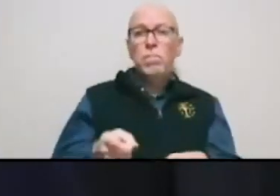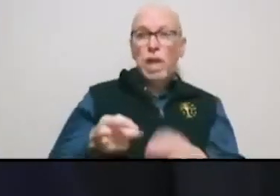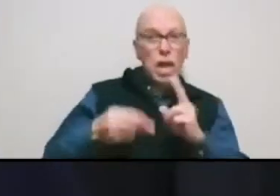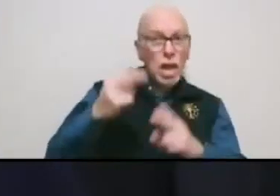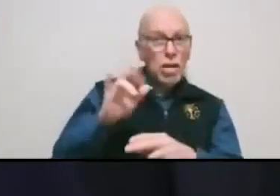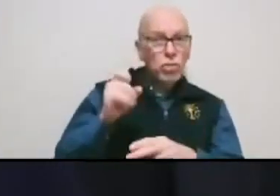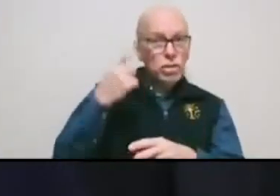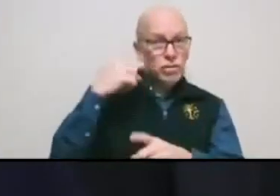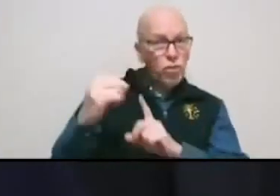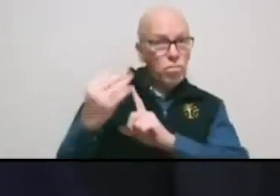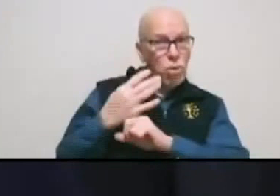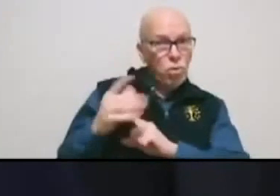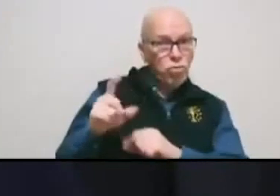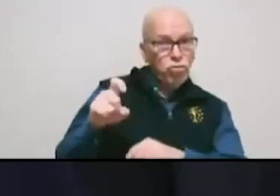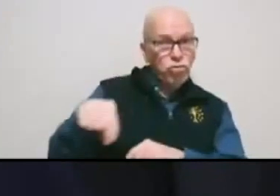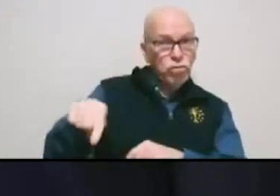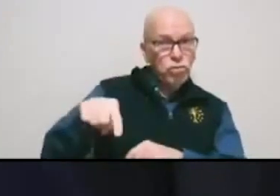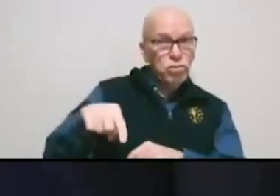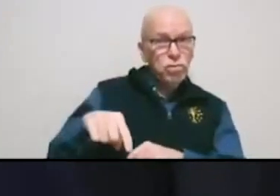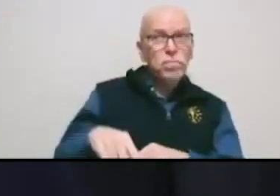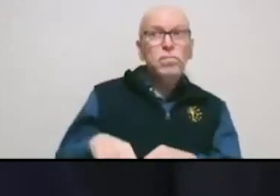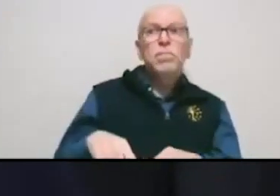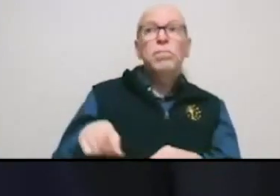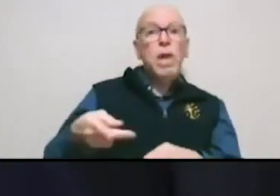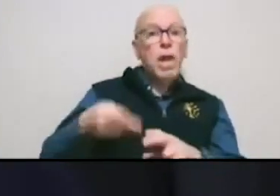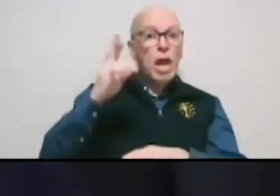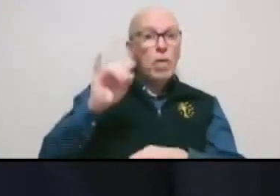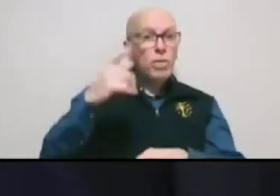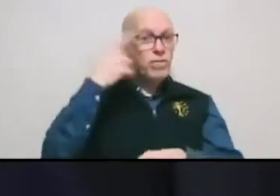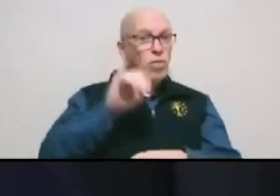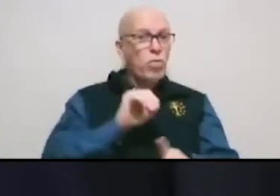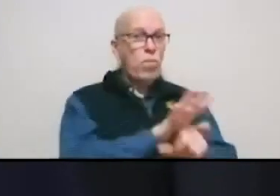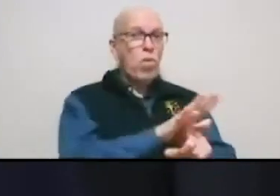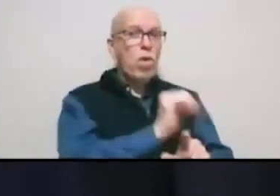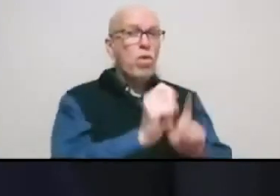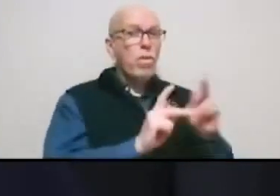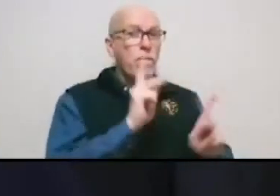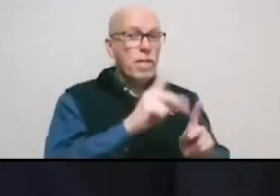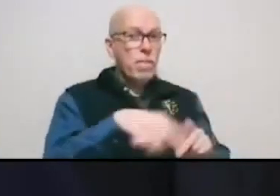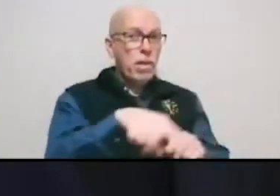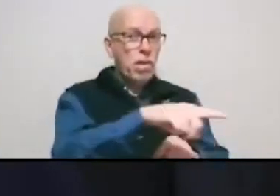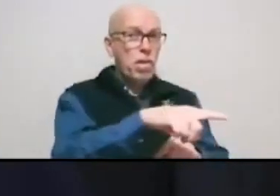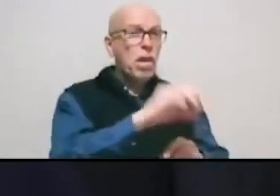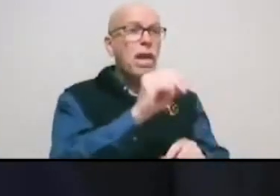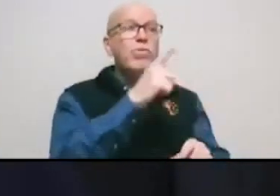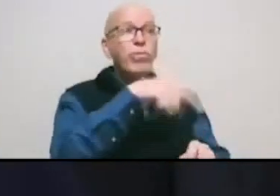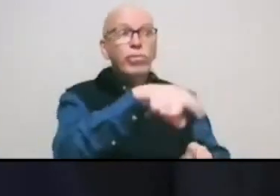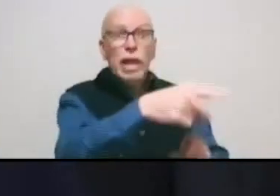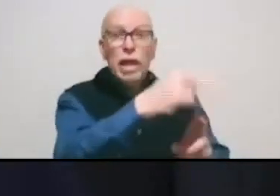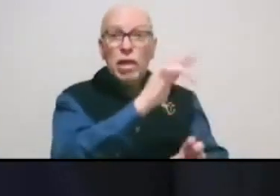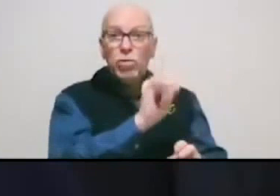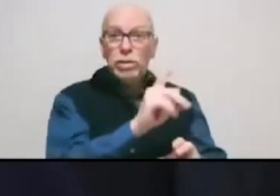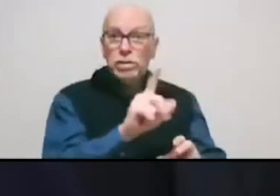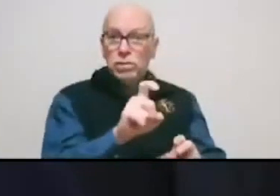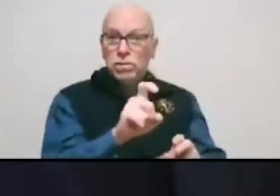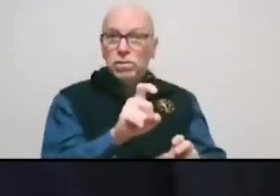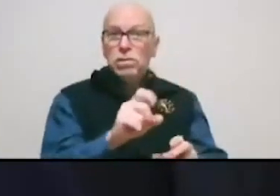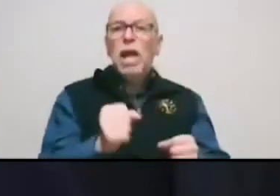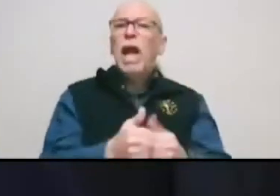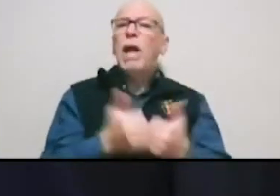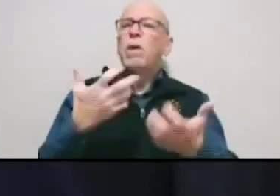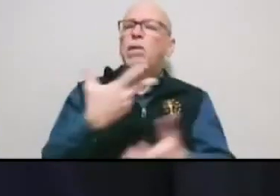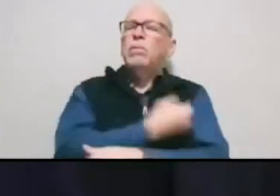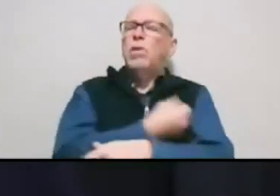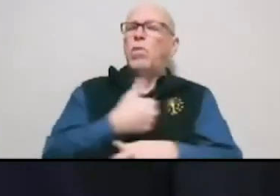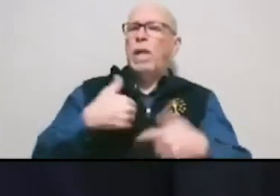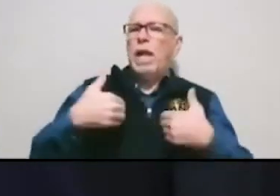COVID-19? What is the risk of exposing others, especially vulnerable people? And how much vaccine do we have available? And what is the safety and efficacy of